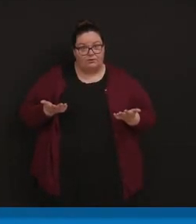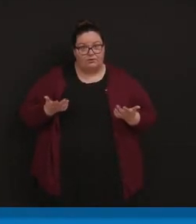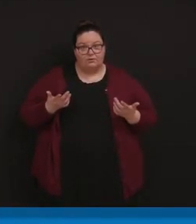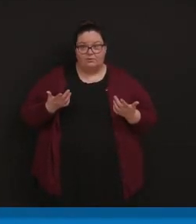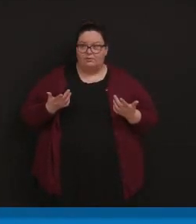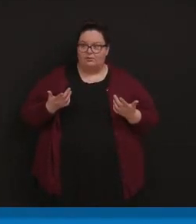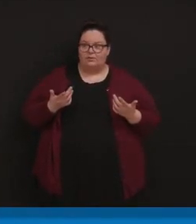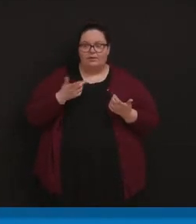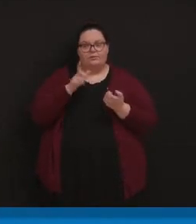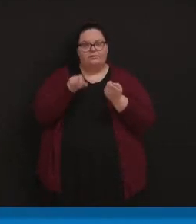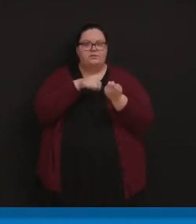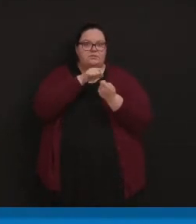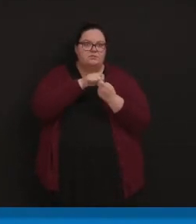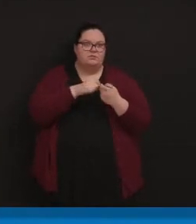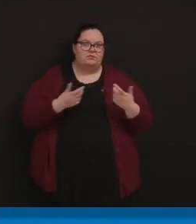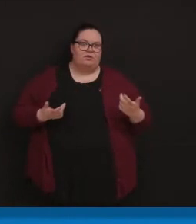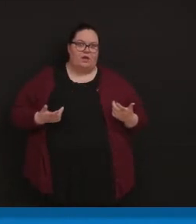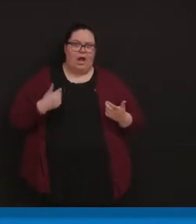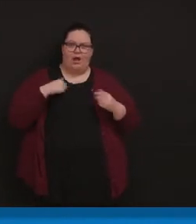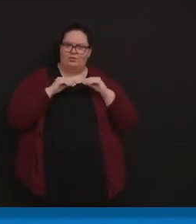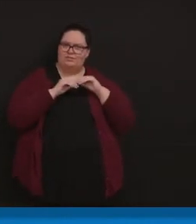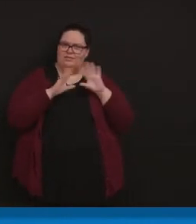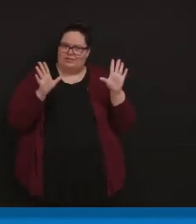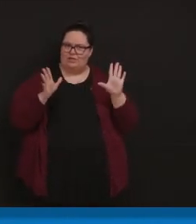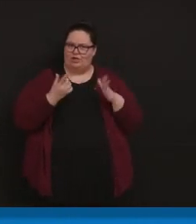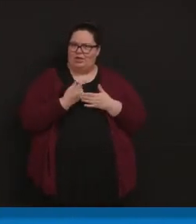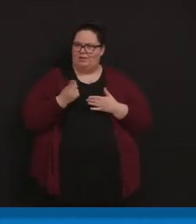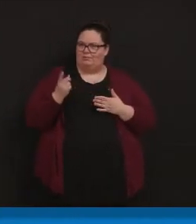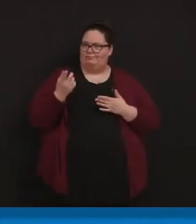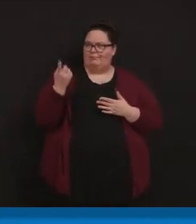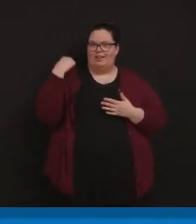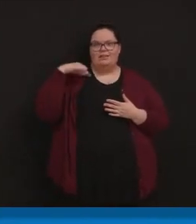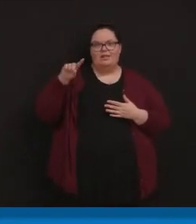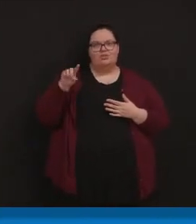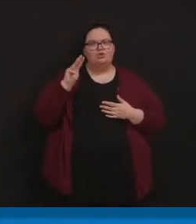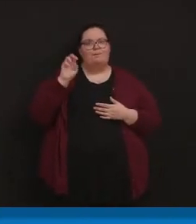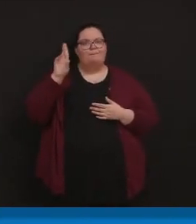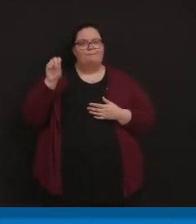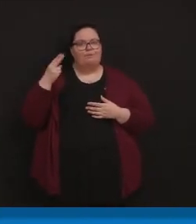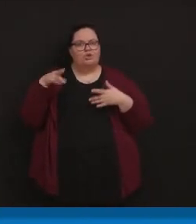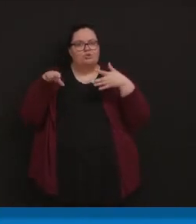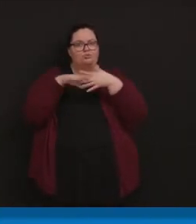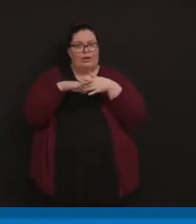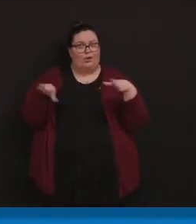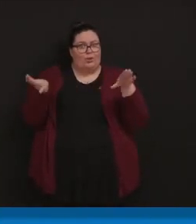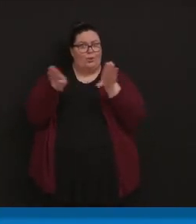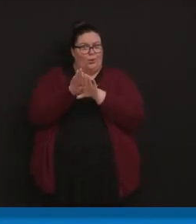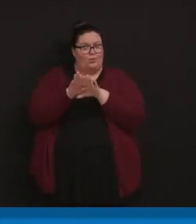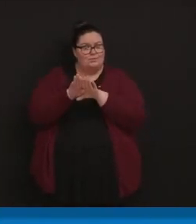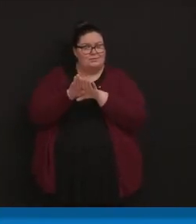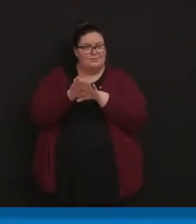in terms of specifics, I was pretty clear last year when we closed down the school system around March break